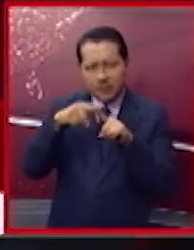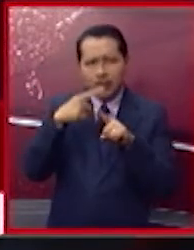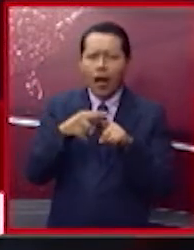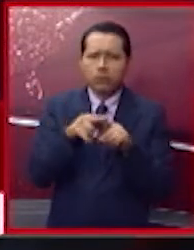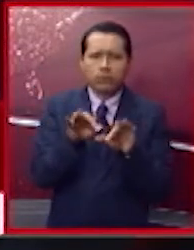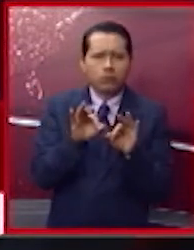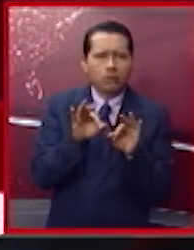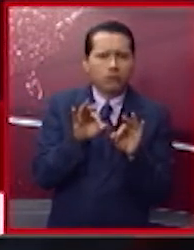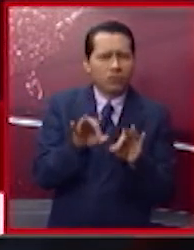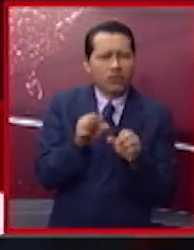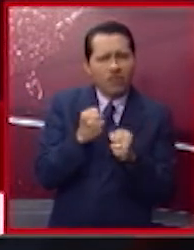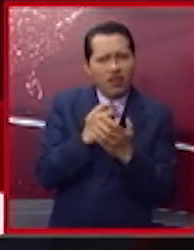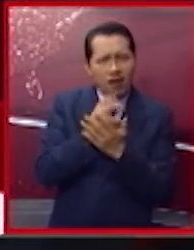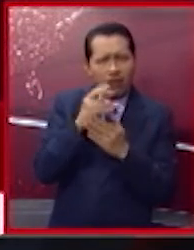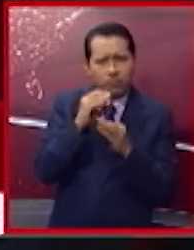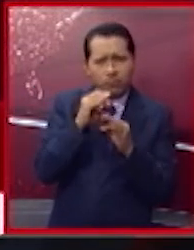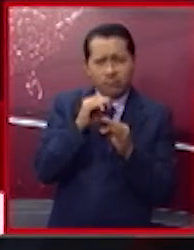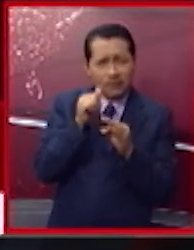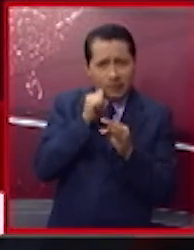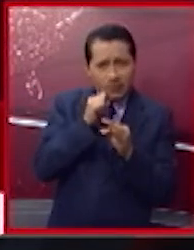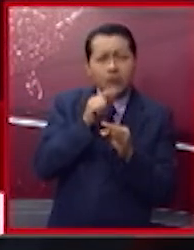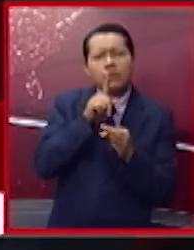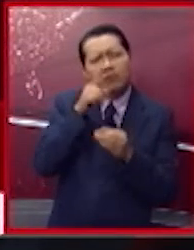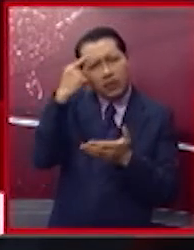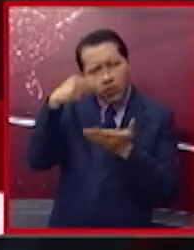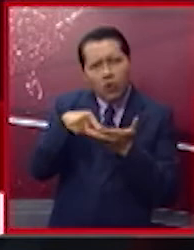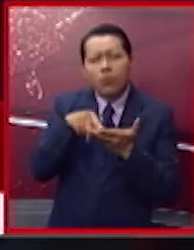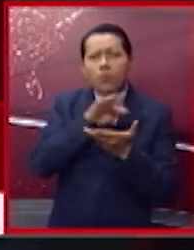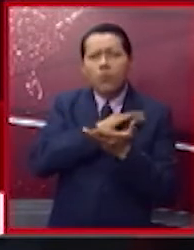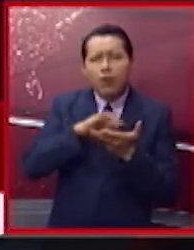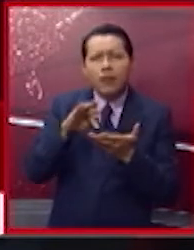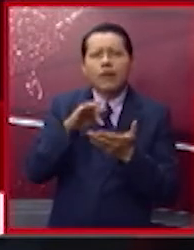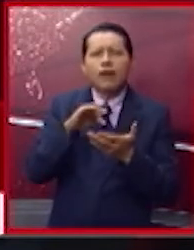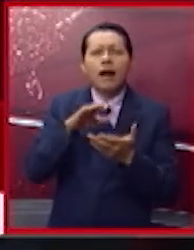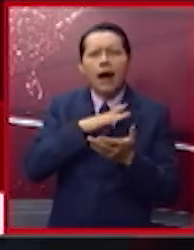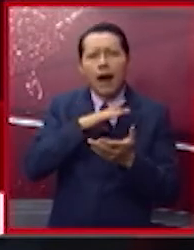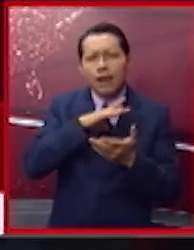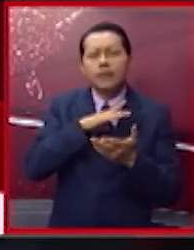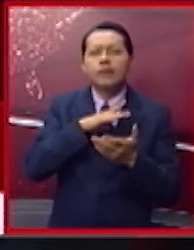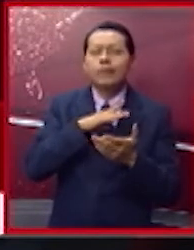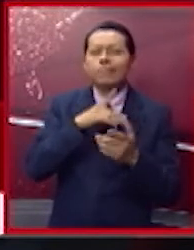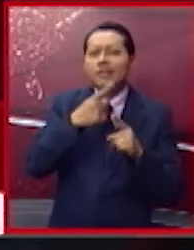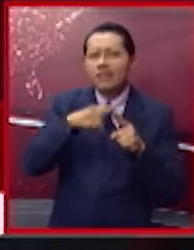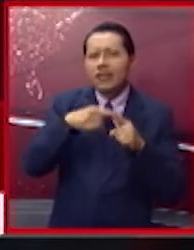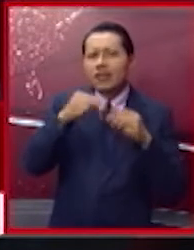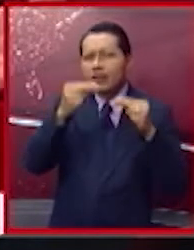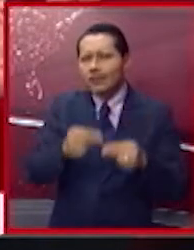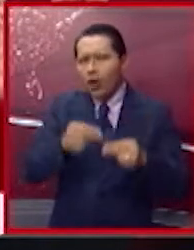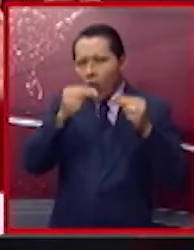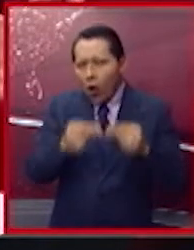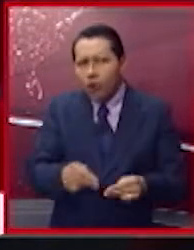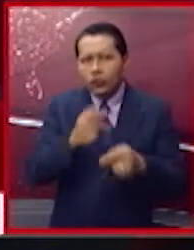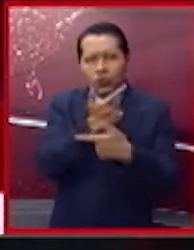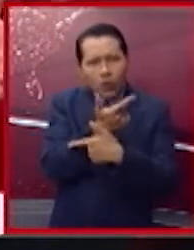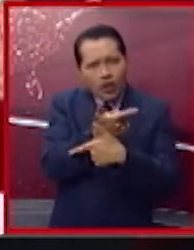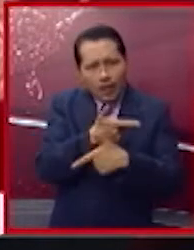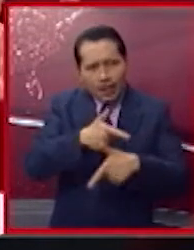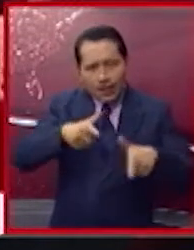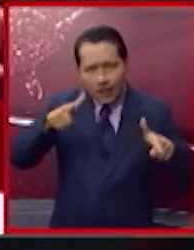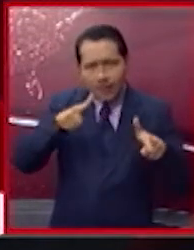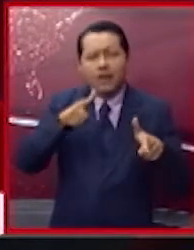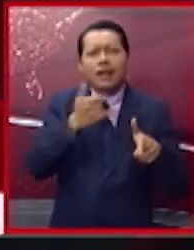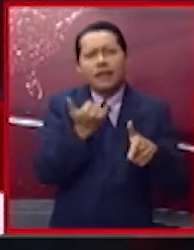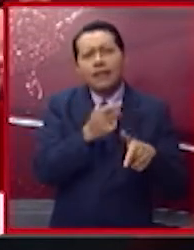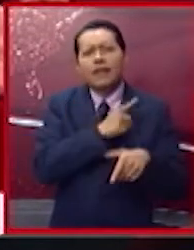ones. So I think in terms of the question you're asking, what it means is that having completely free